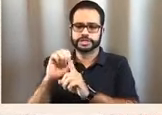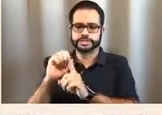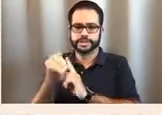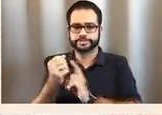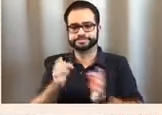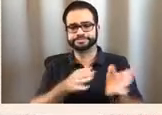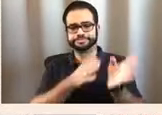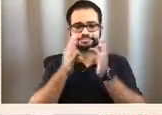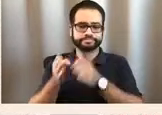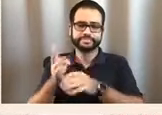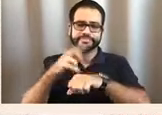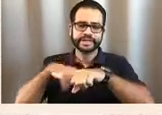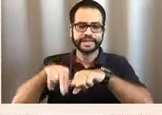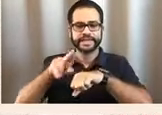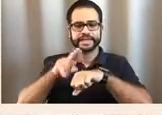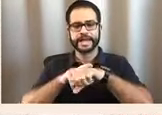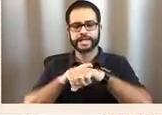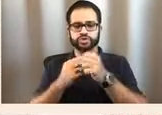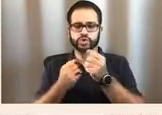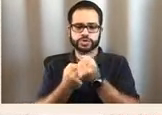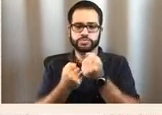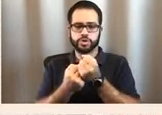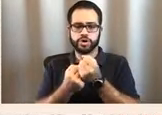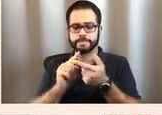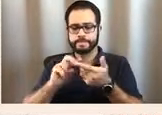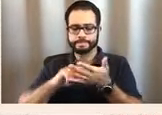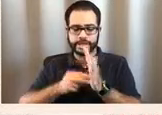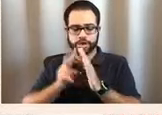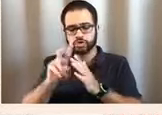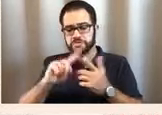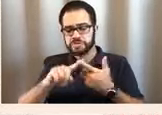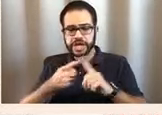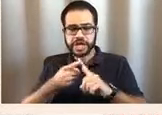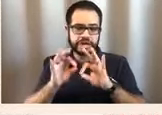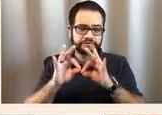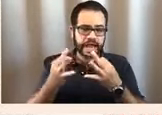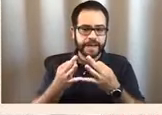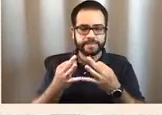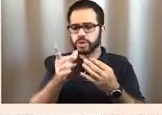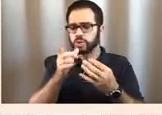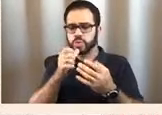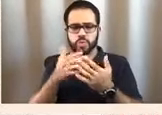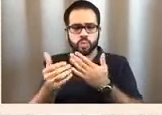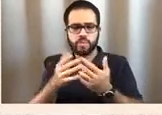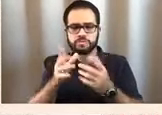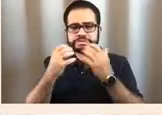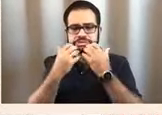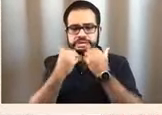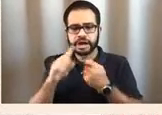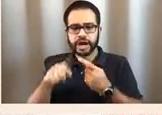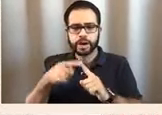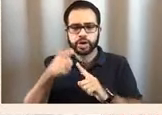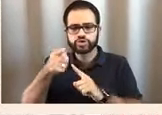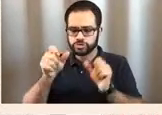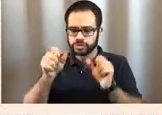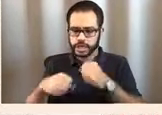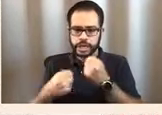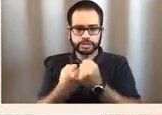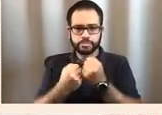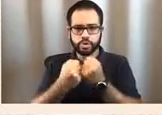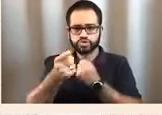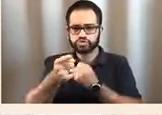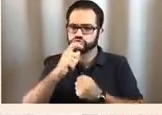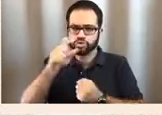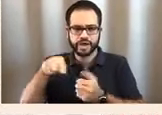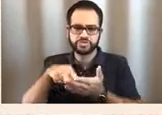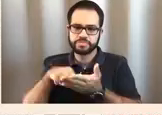your family, and acquaintances, people who care about you and are willing to support you without being paid.